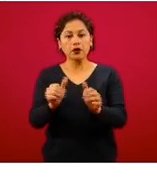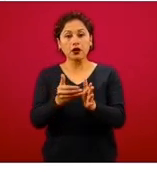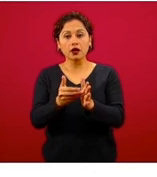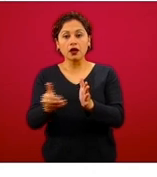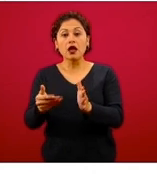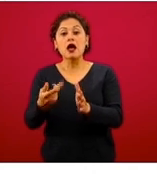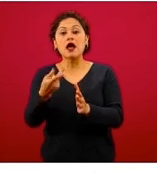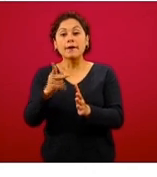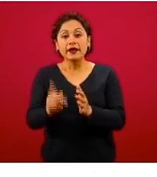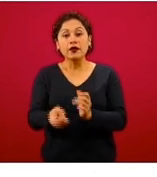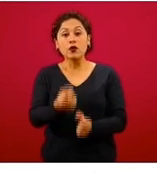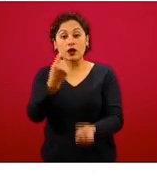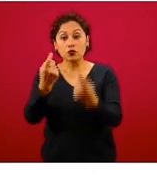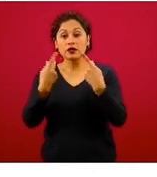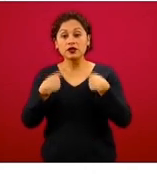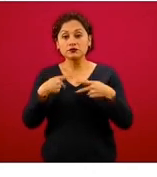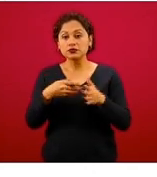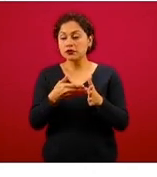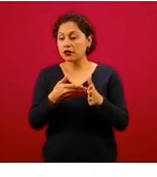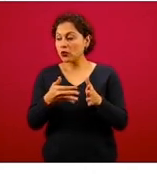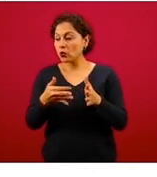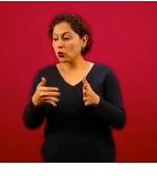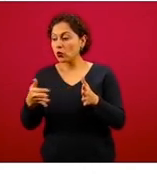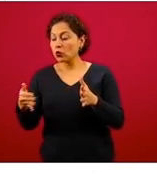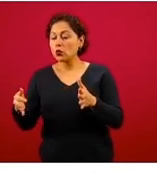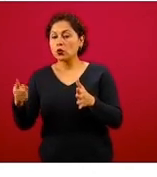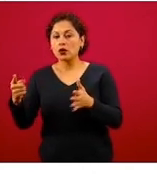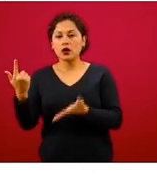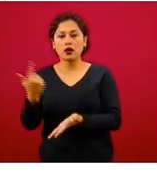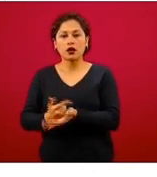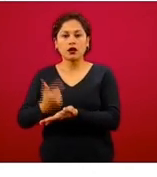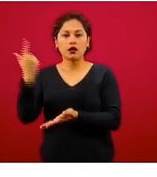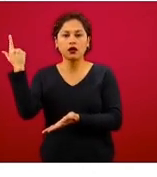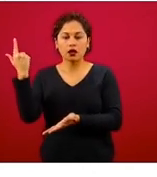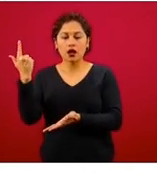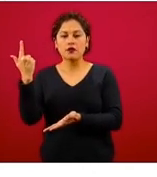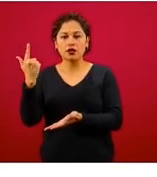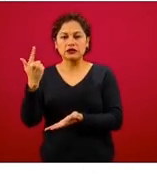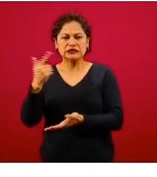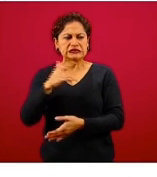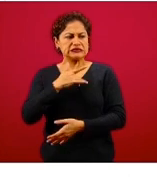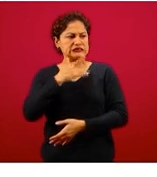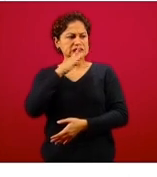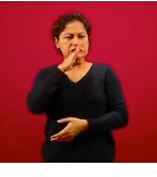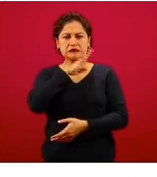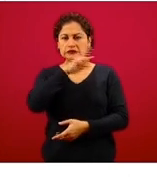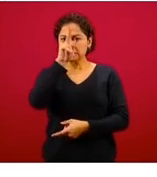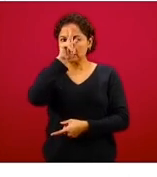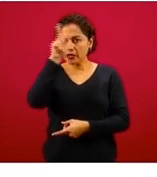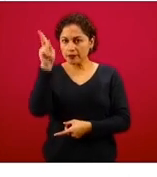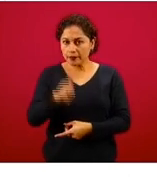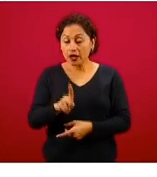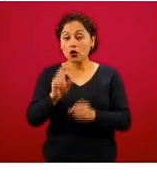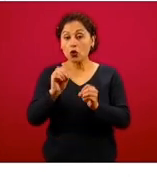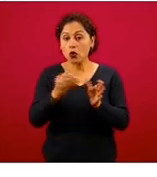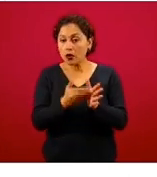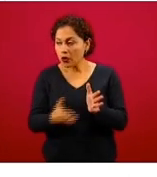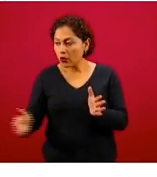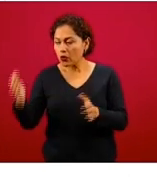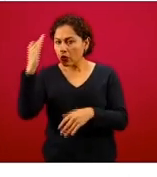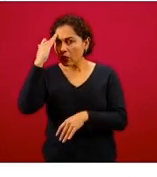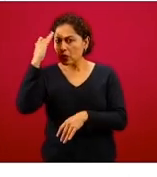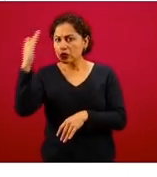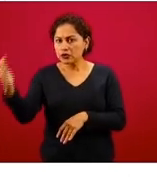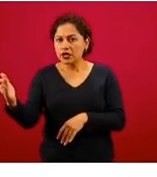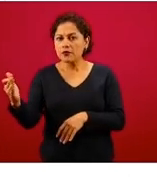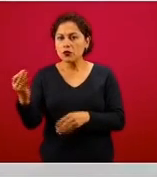days. hospitalización, inmunidad, Then y we los have más graves que immunity. requieren ventilación, But generan inmunidad, that is pero in the best varios scenario. de ellos mueren.